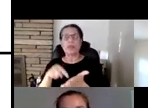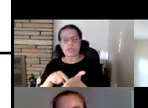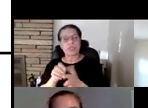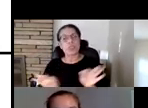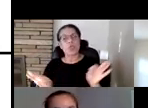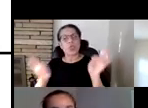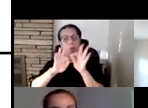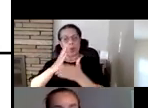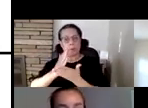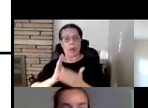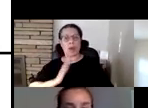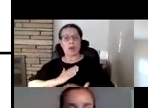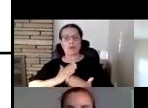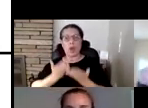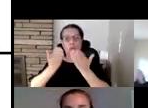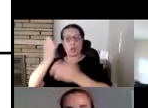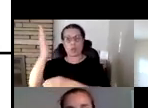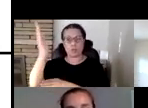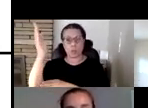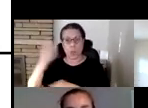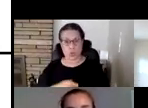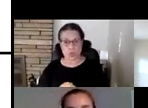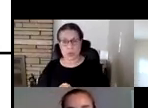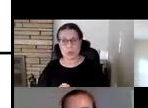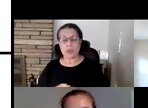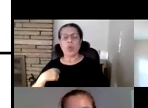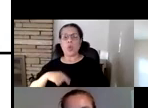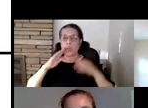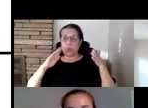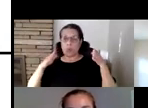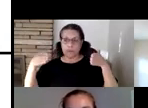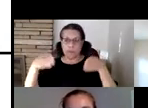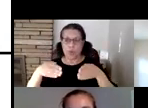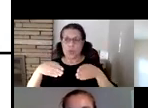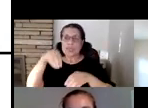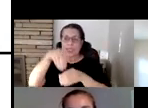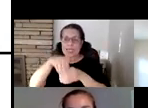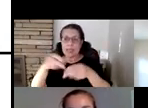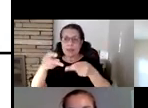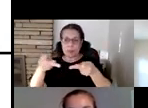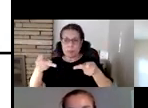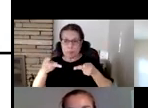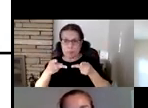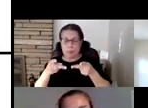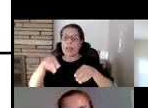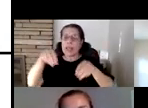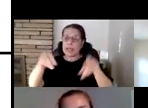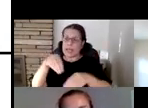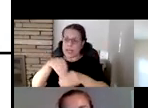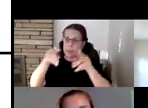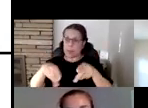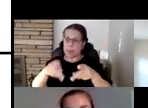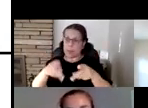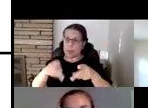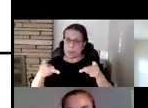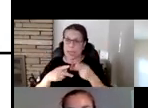of our proposal and the upcoming outreach process. We're focusing these physical in-person locations in communities we serve that are low income,